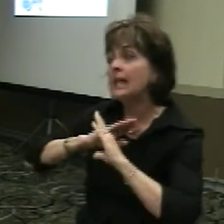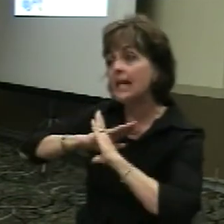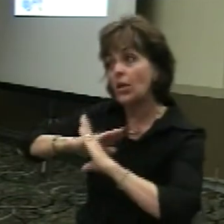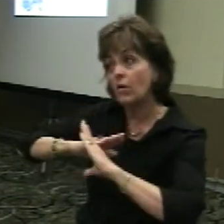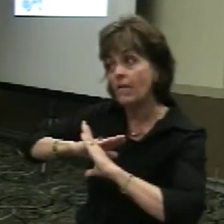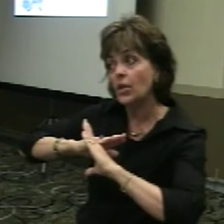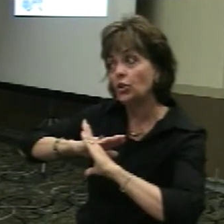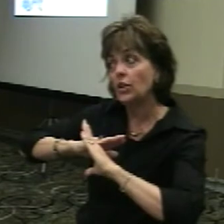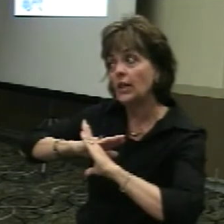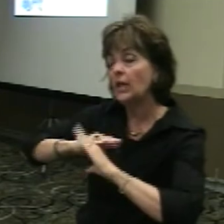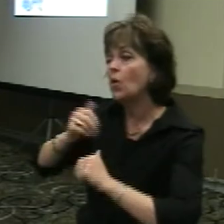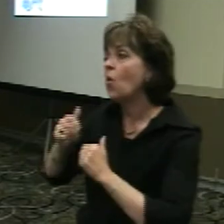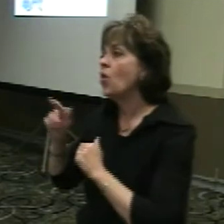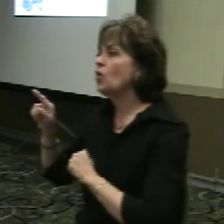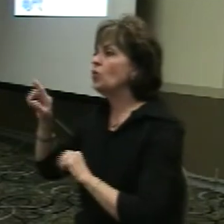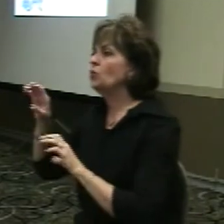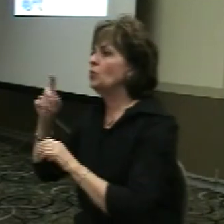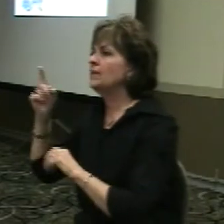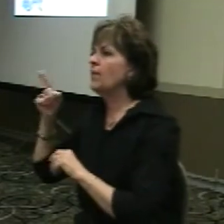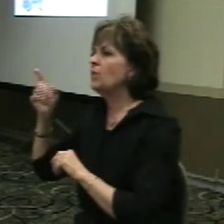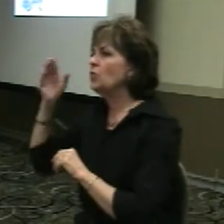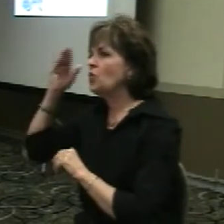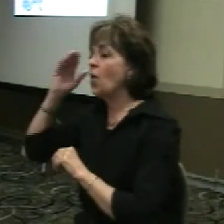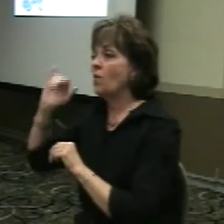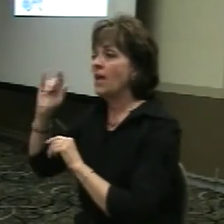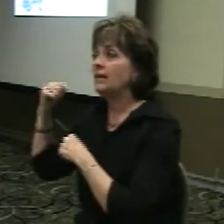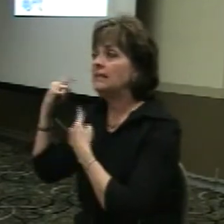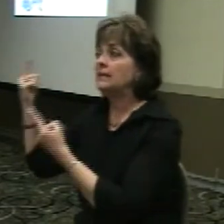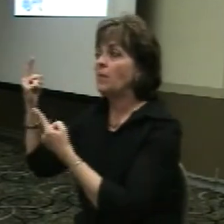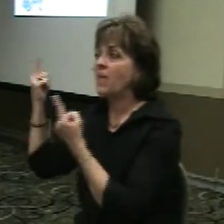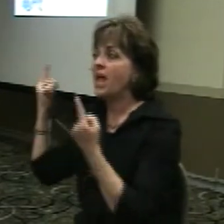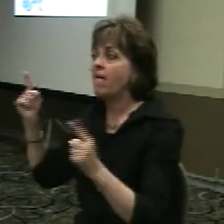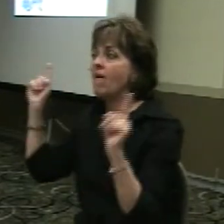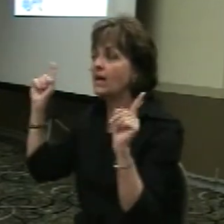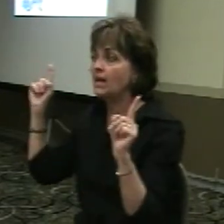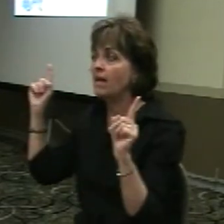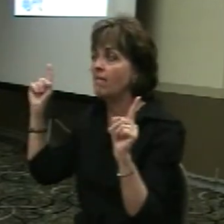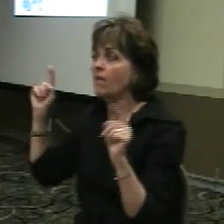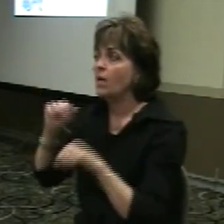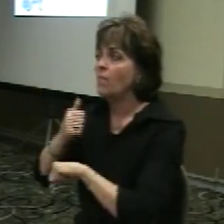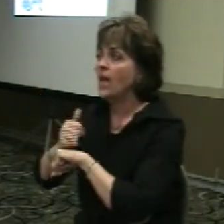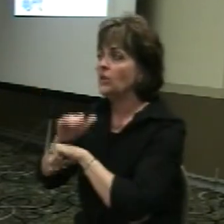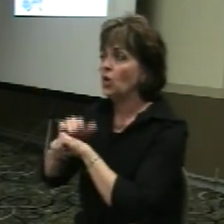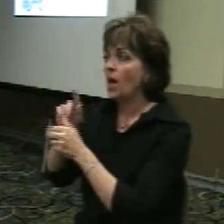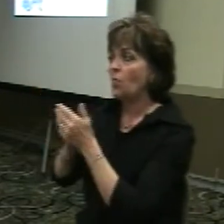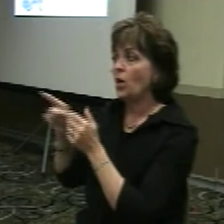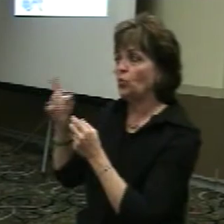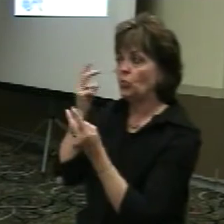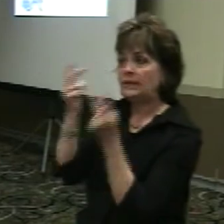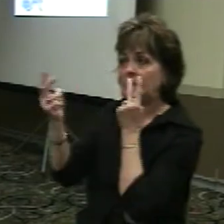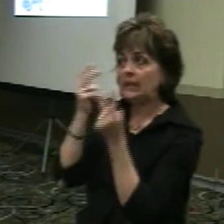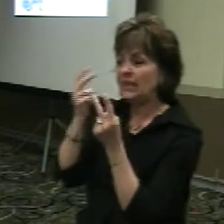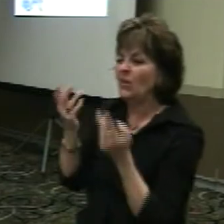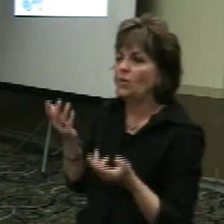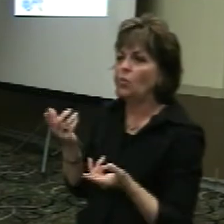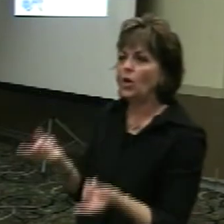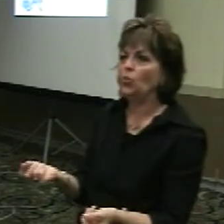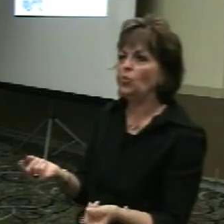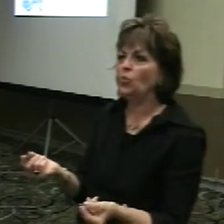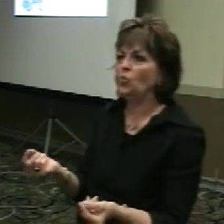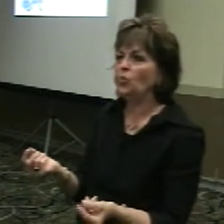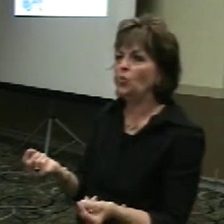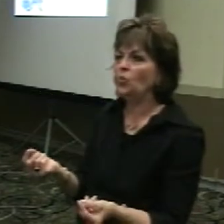intervention? Or do you do something that you know that's been effective based on what you see? What do we